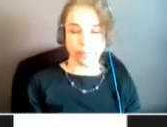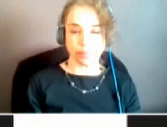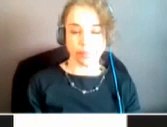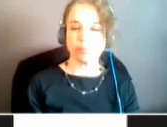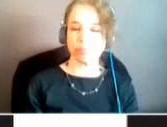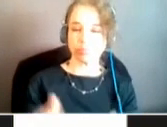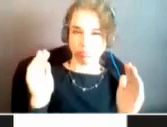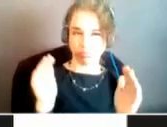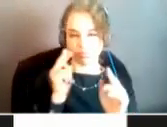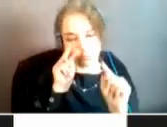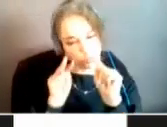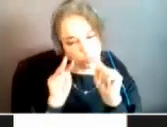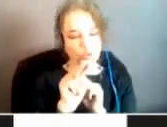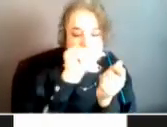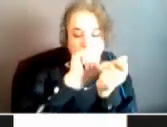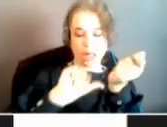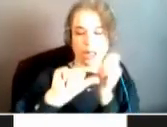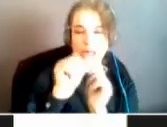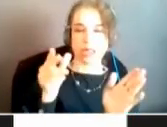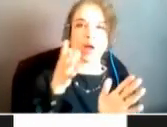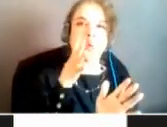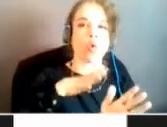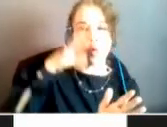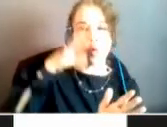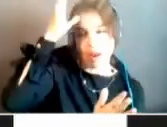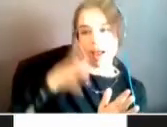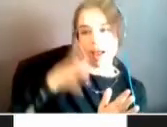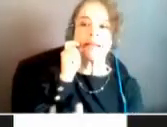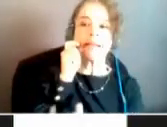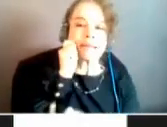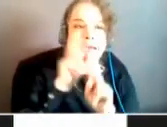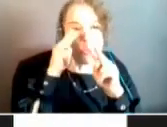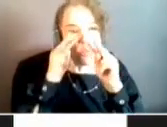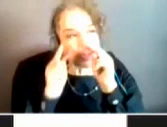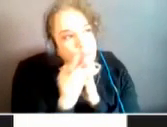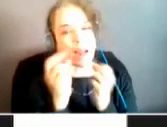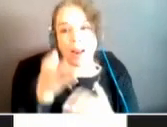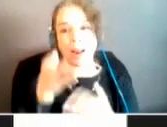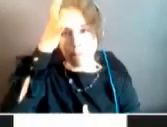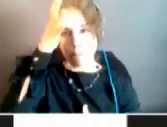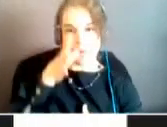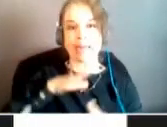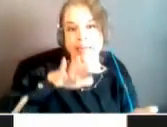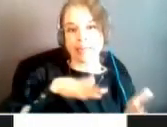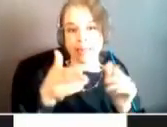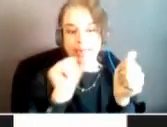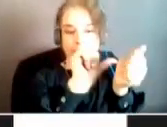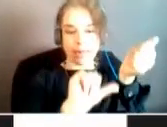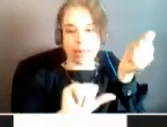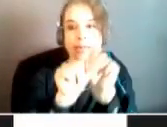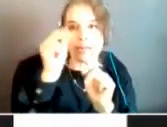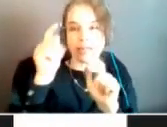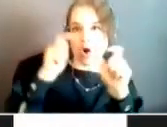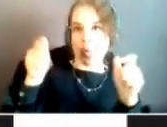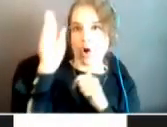So looking at suicide deaths by gender and race ethnicity gives us another perspective. Men consistently die by suicide at